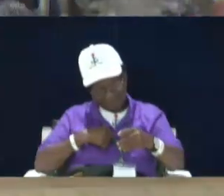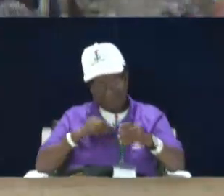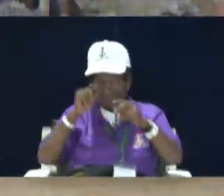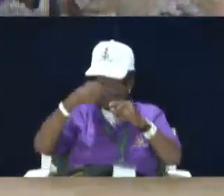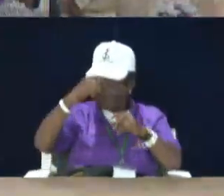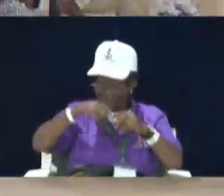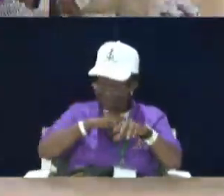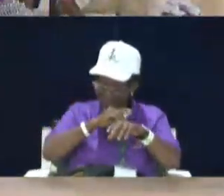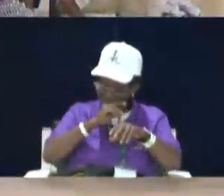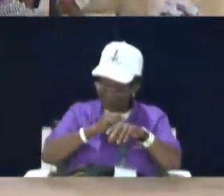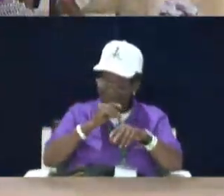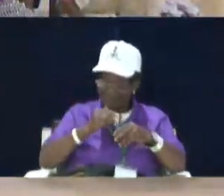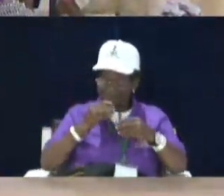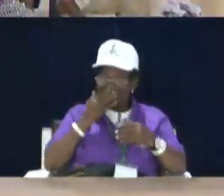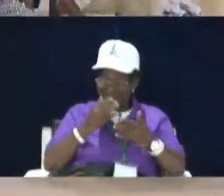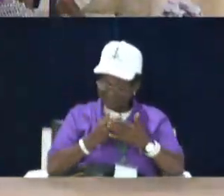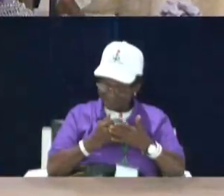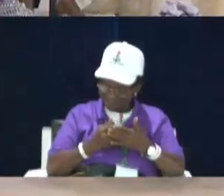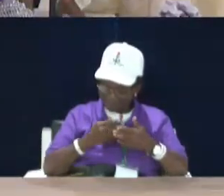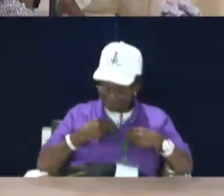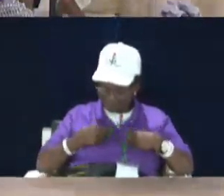Thank you, Father.